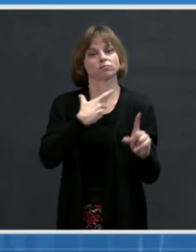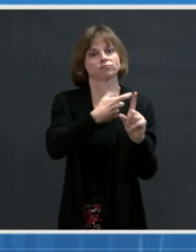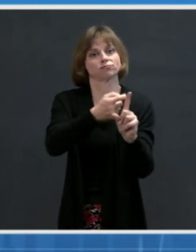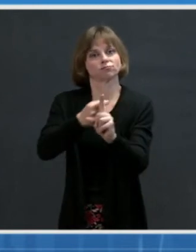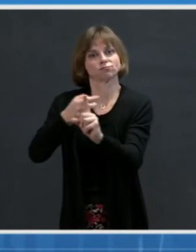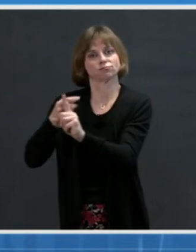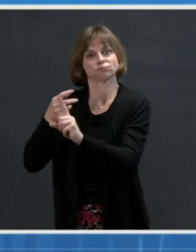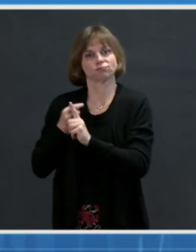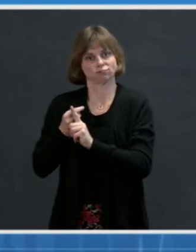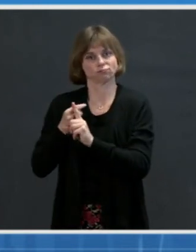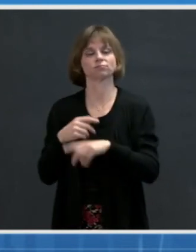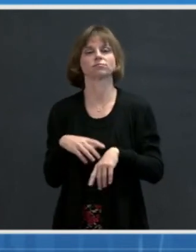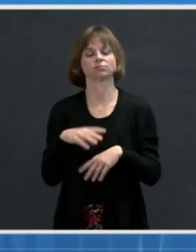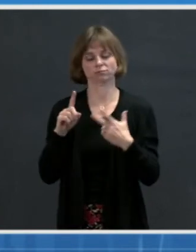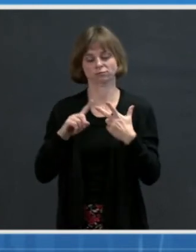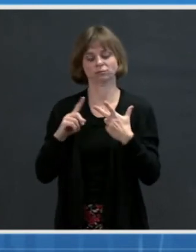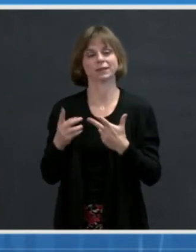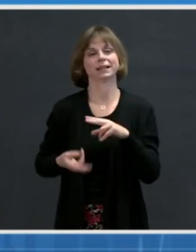to get vaccinated.